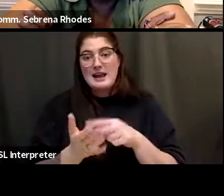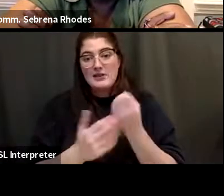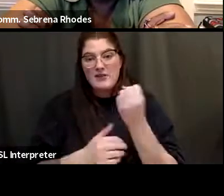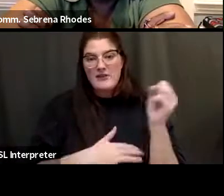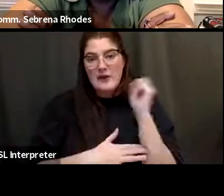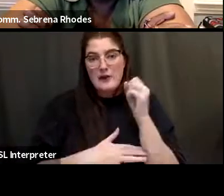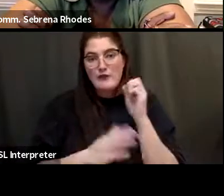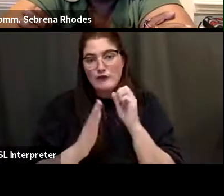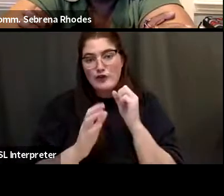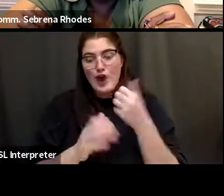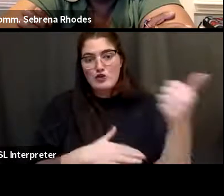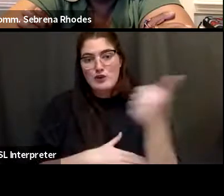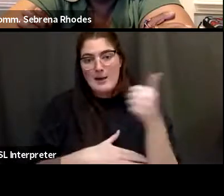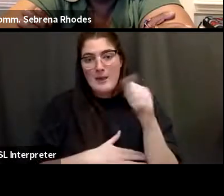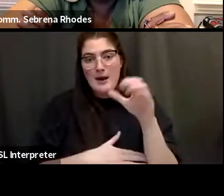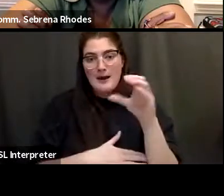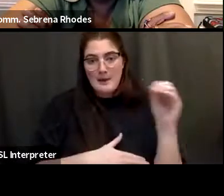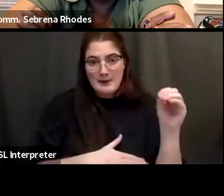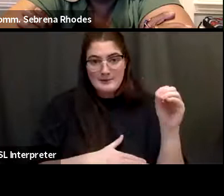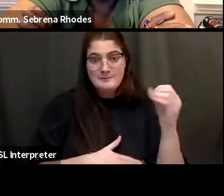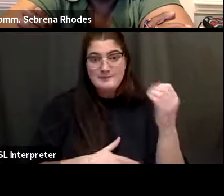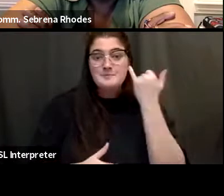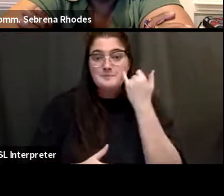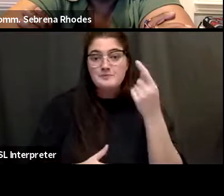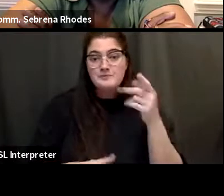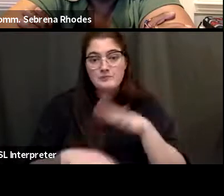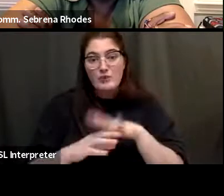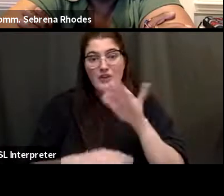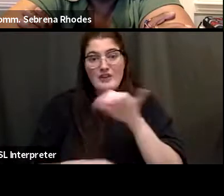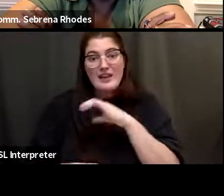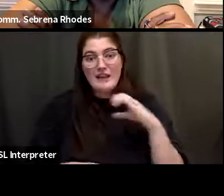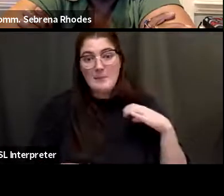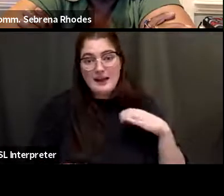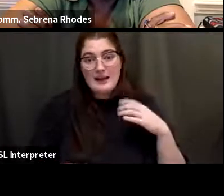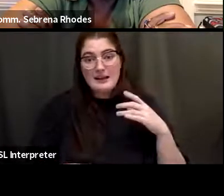Committee. So if you're on that committee, be on the lookout for an email from me.